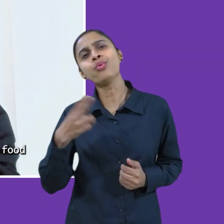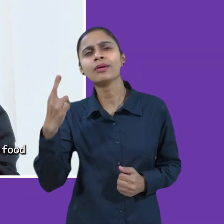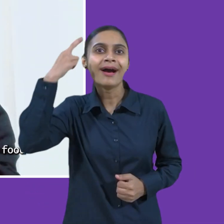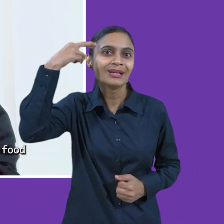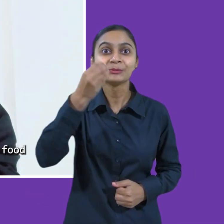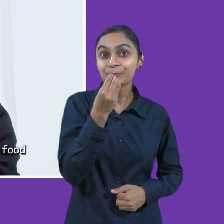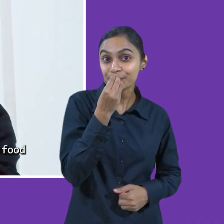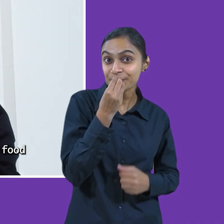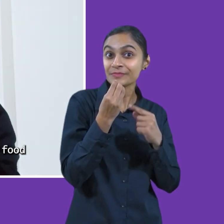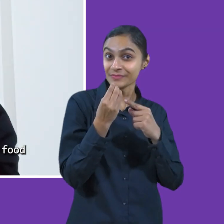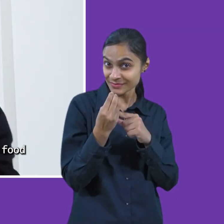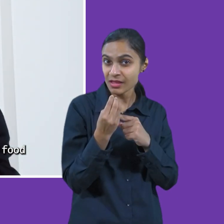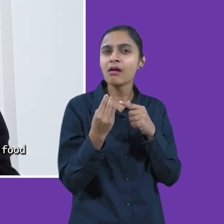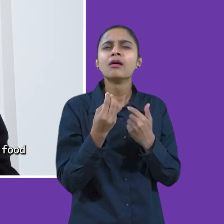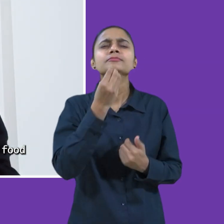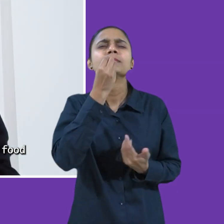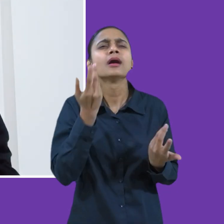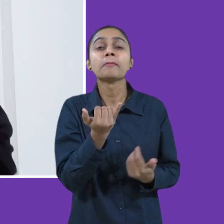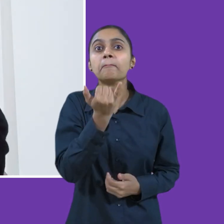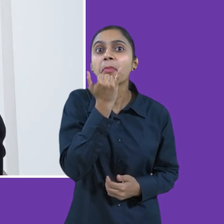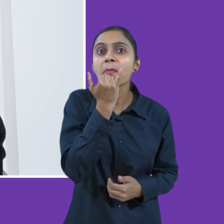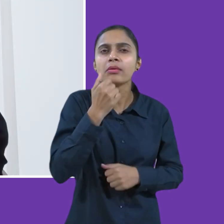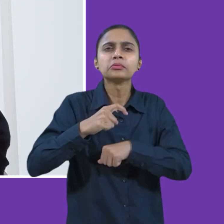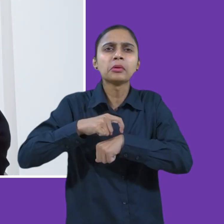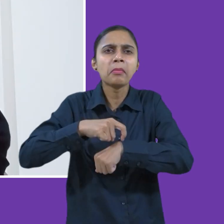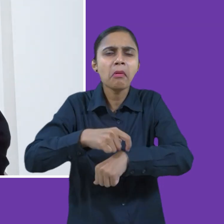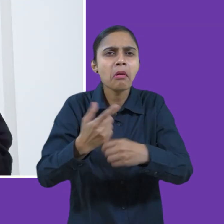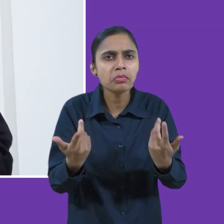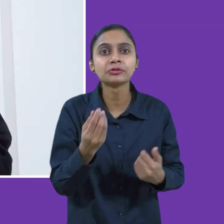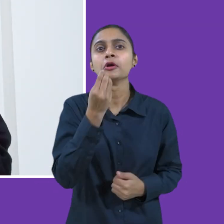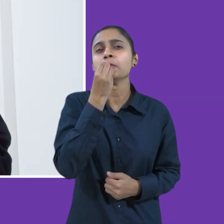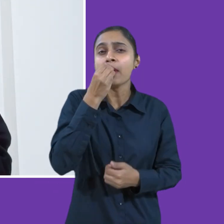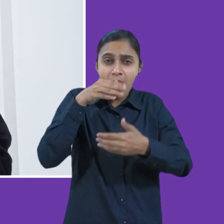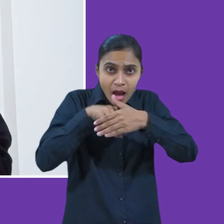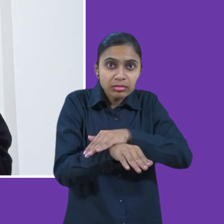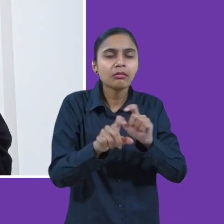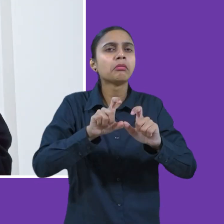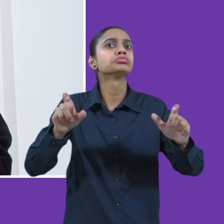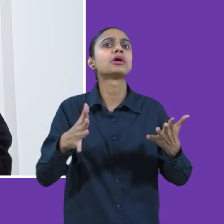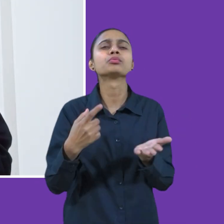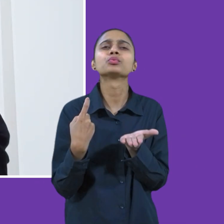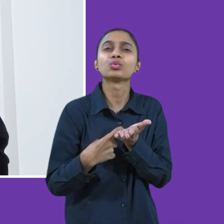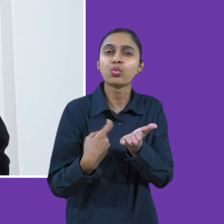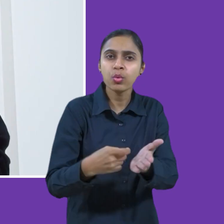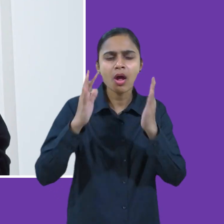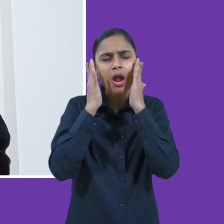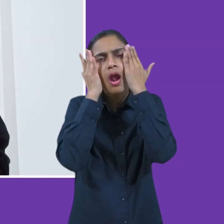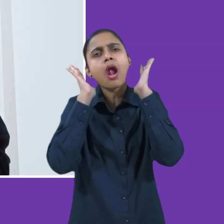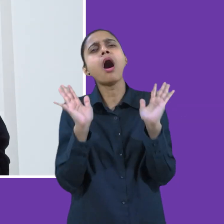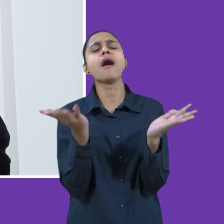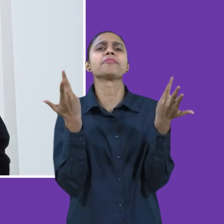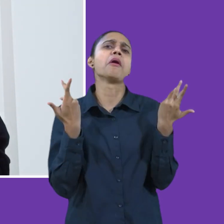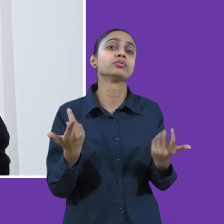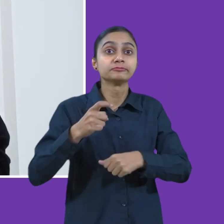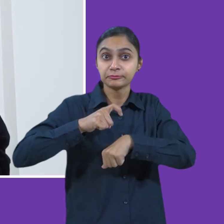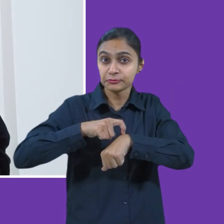And also in some cases change in food habits, like drastic change in food habits, like I told that you might be having food untimely, or you